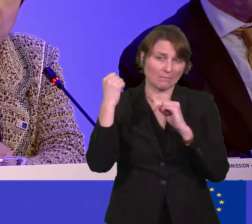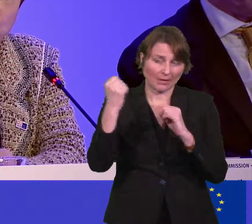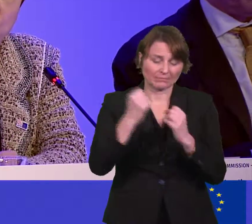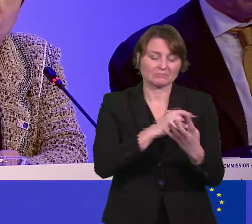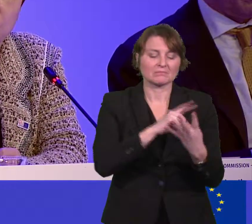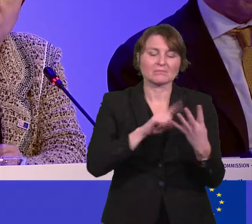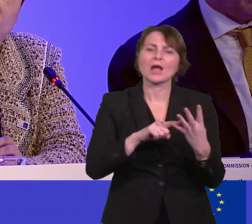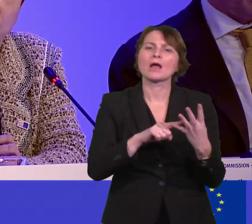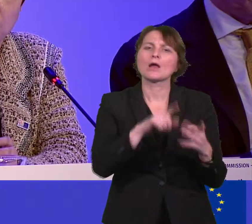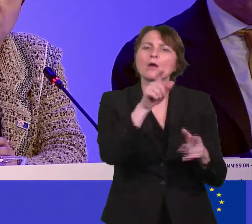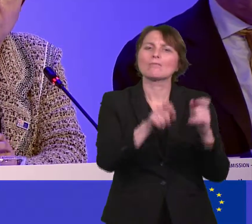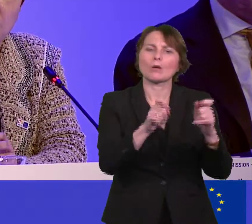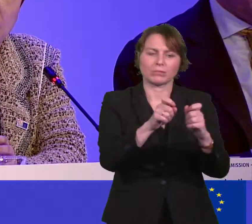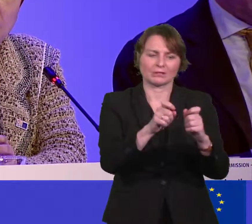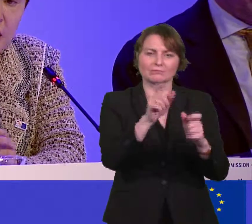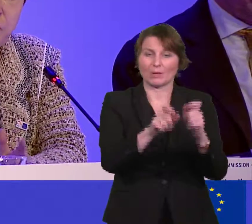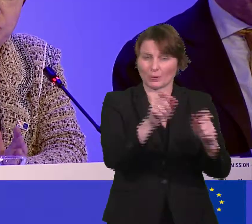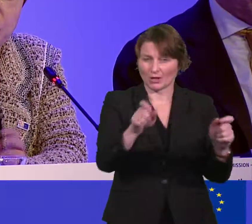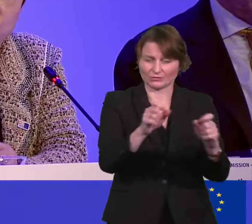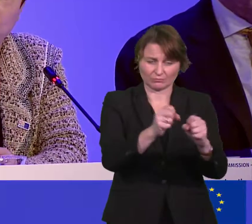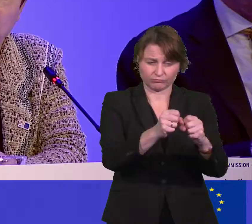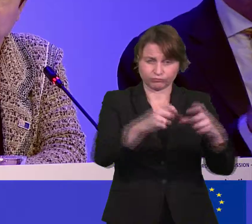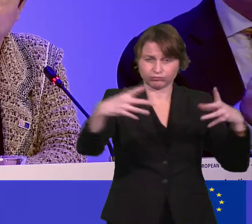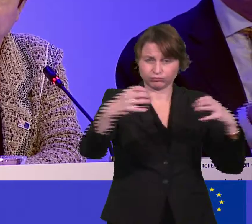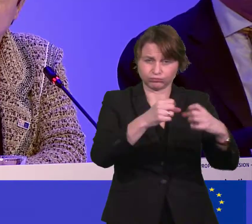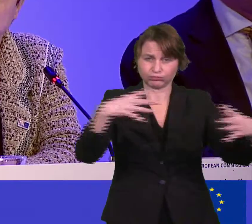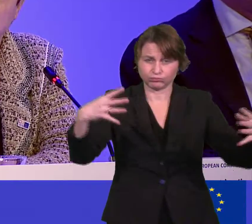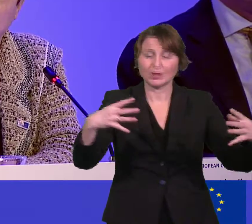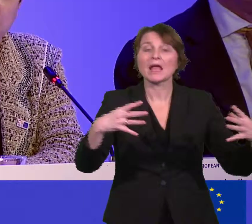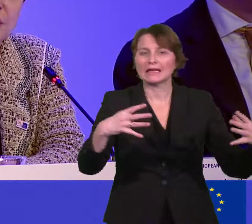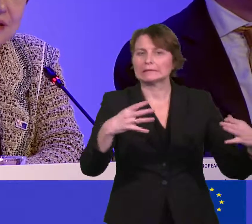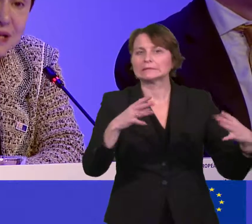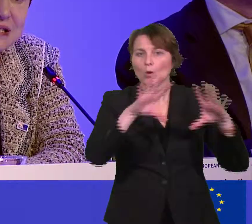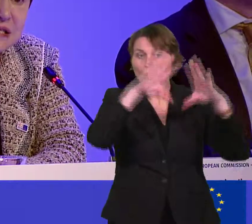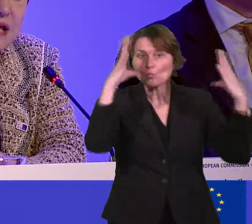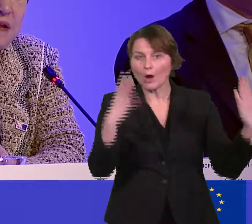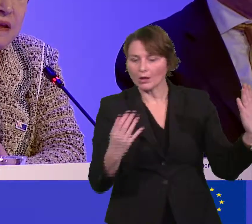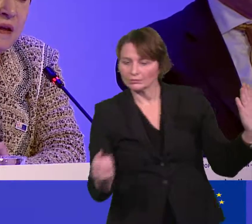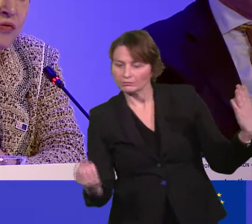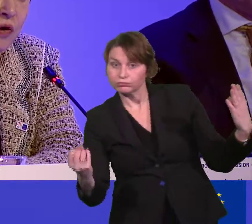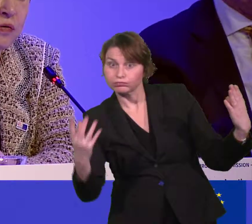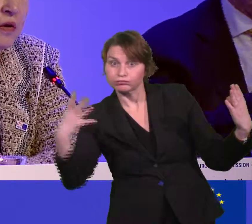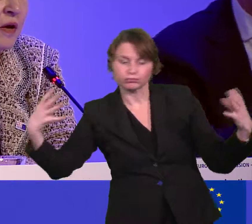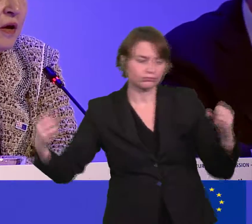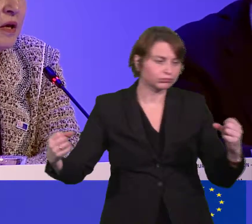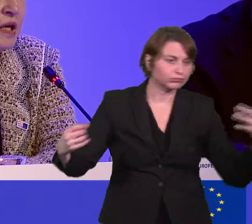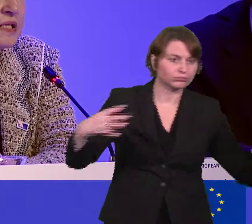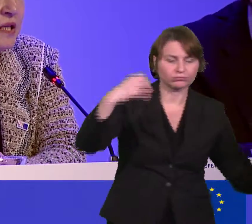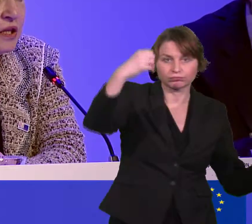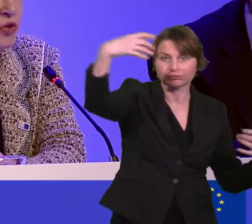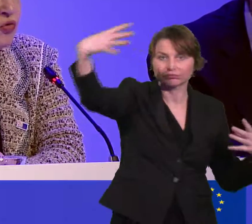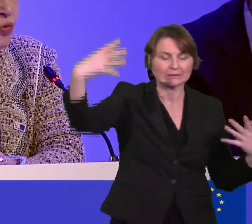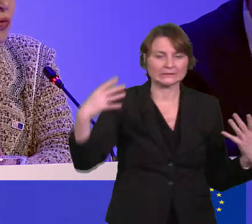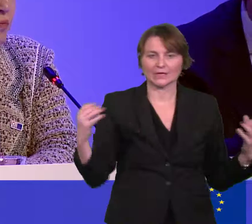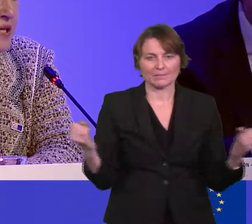plus population growth, high population growth in parts of the world that can least sustain that growth,